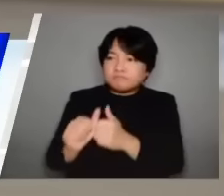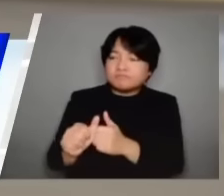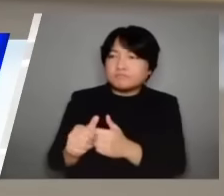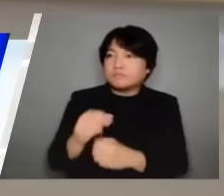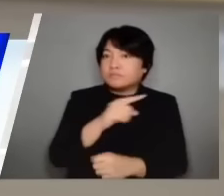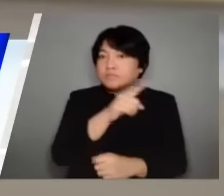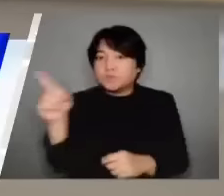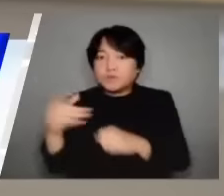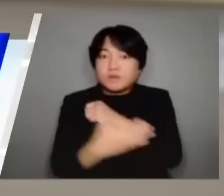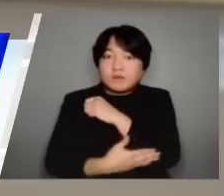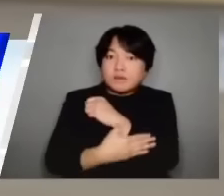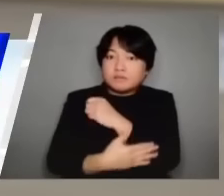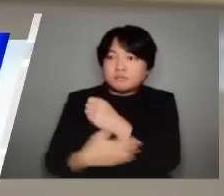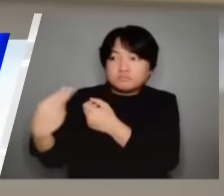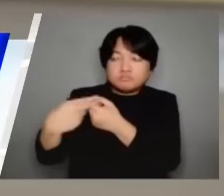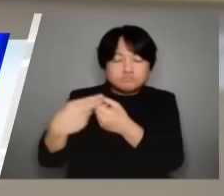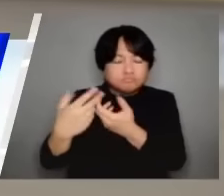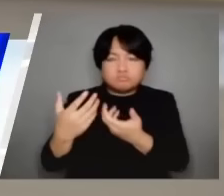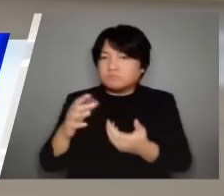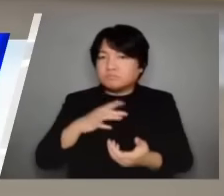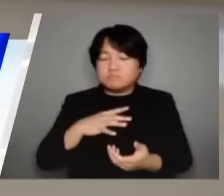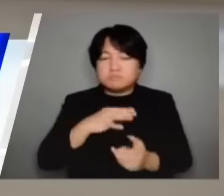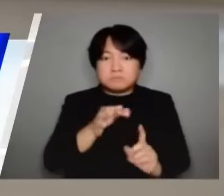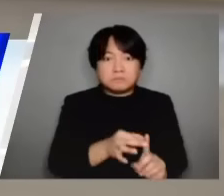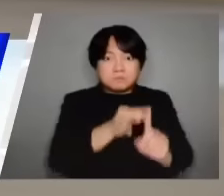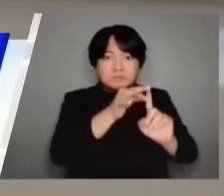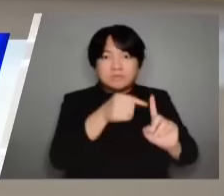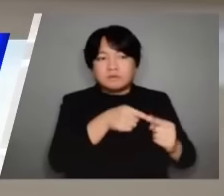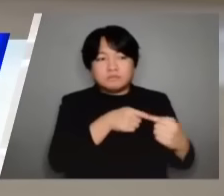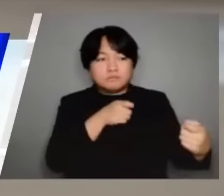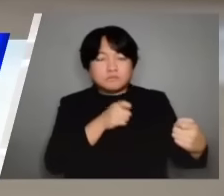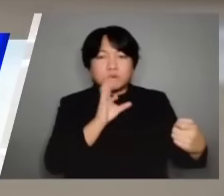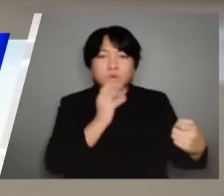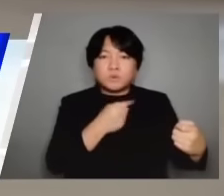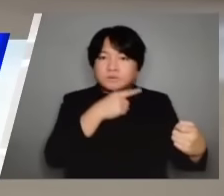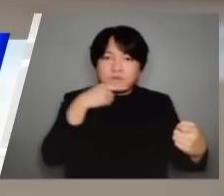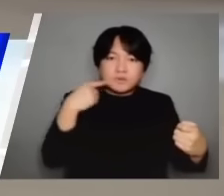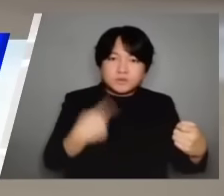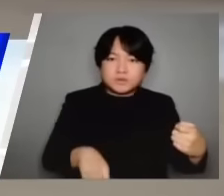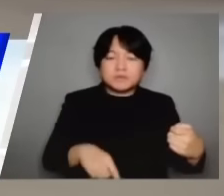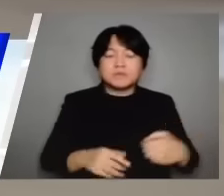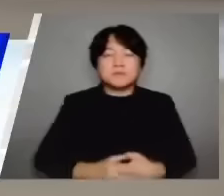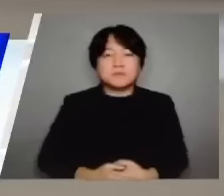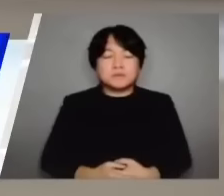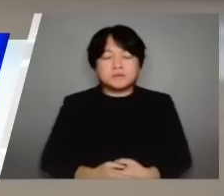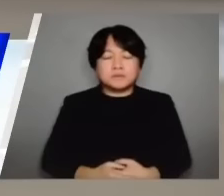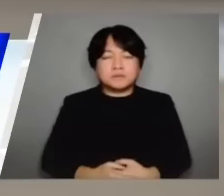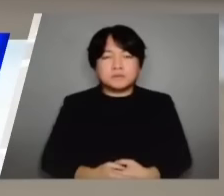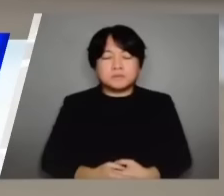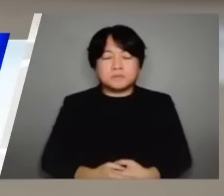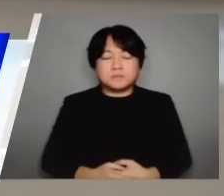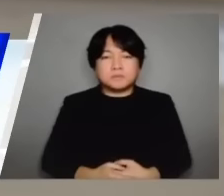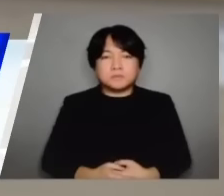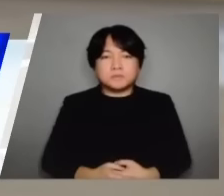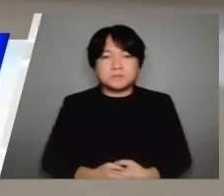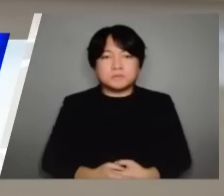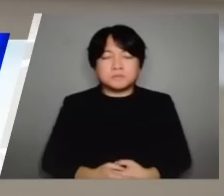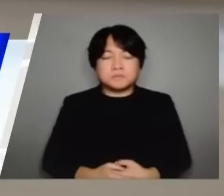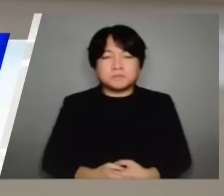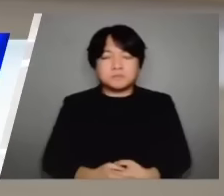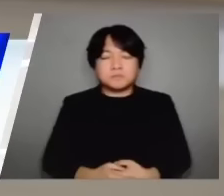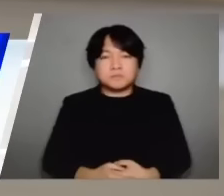allem of Russ and I think this is for Russia and